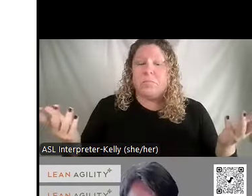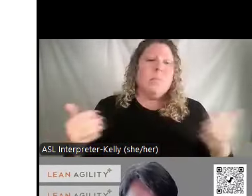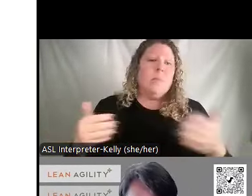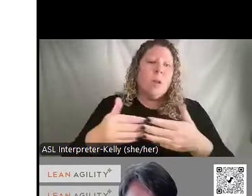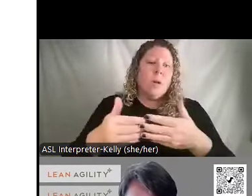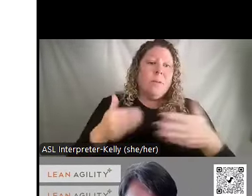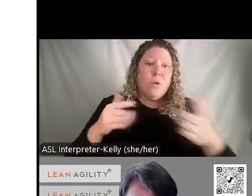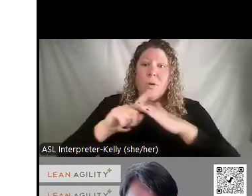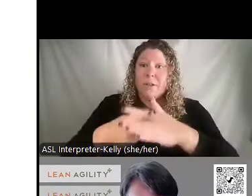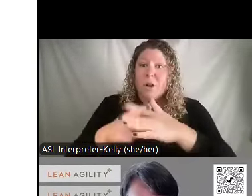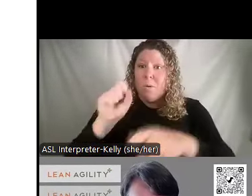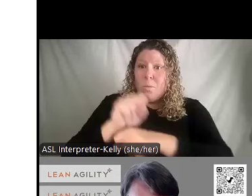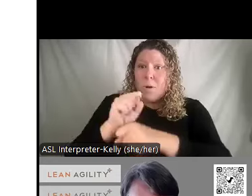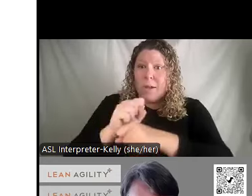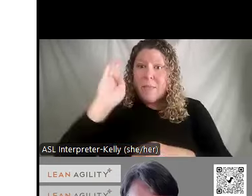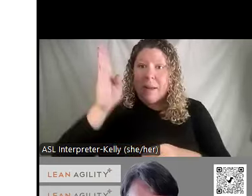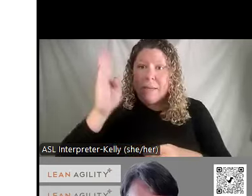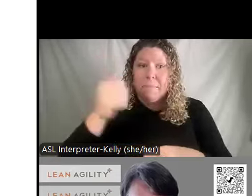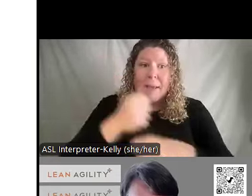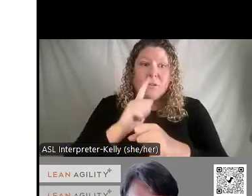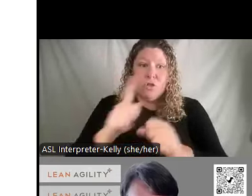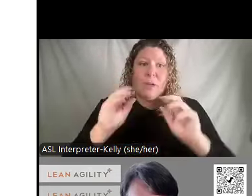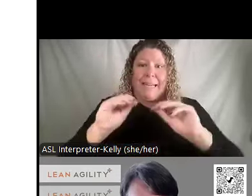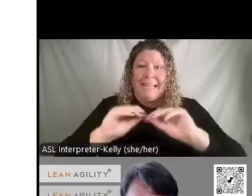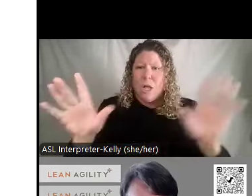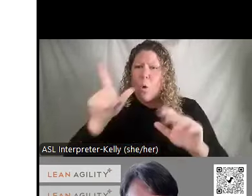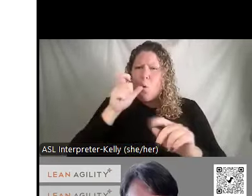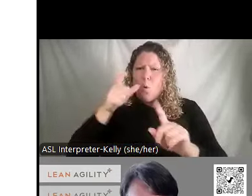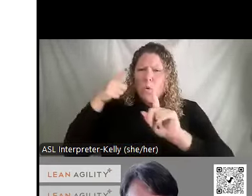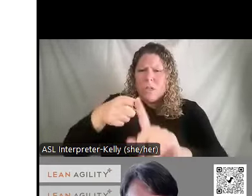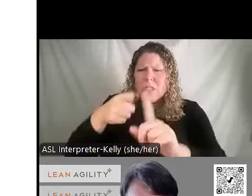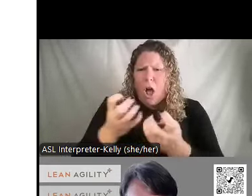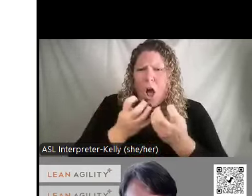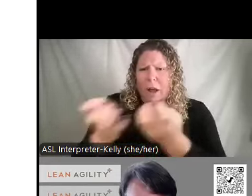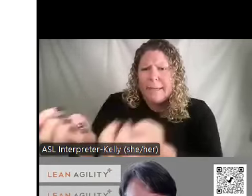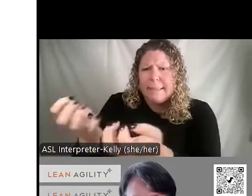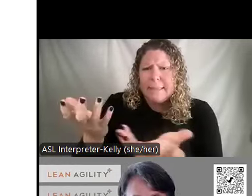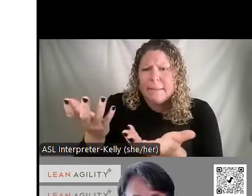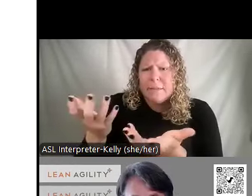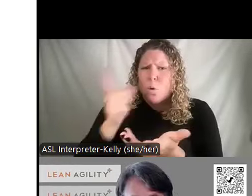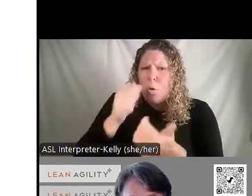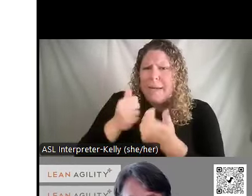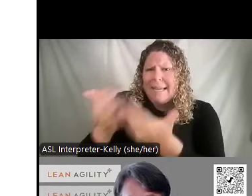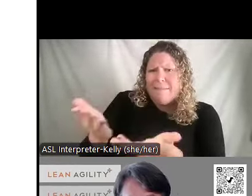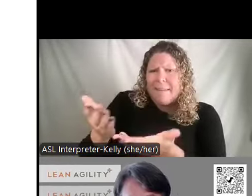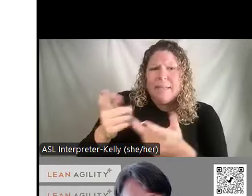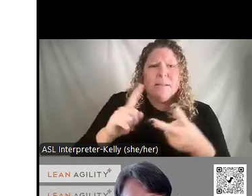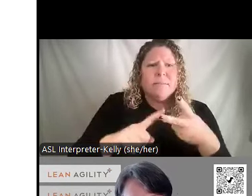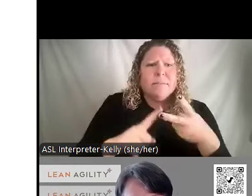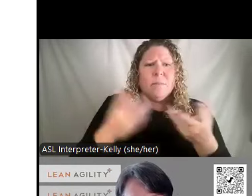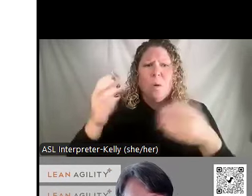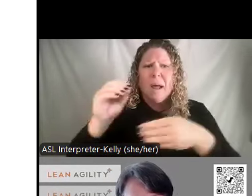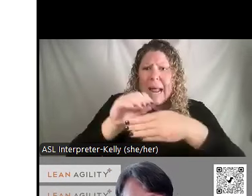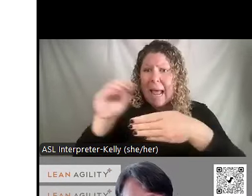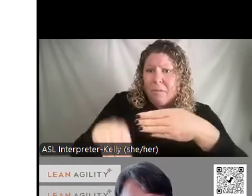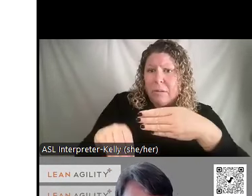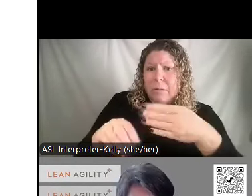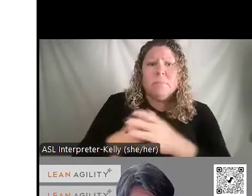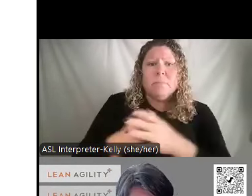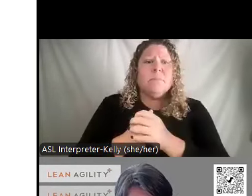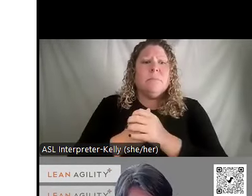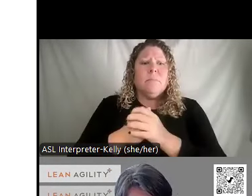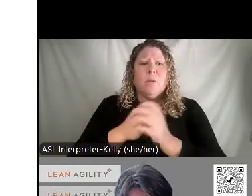start working on it, let's make sure it's really, really clear who's the intended audience of the presentation, what outcome or job to be done are we trying to create, who's it